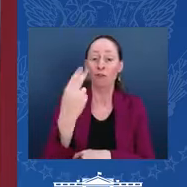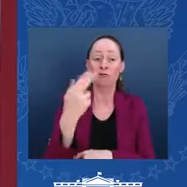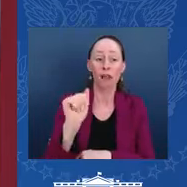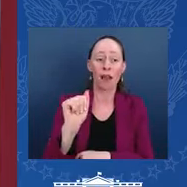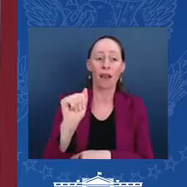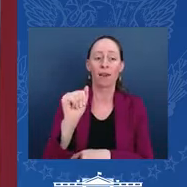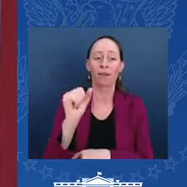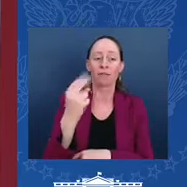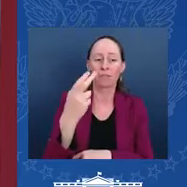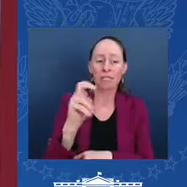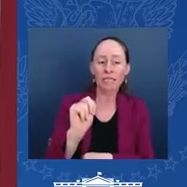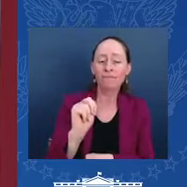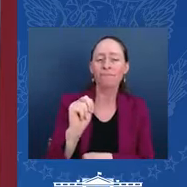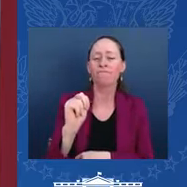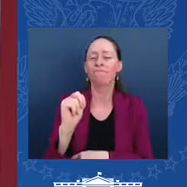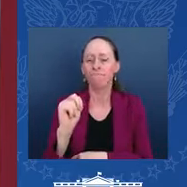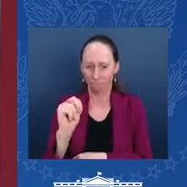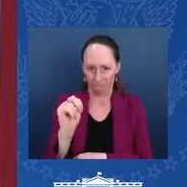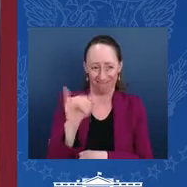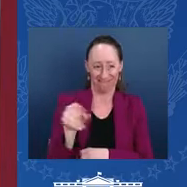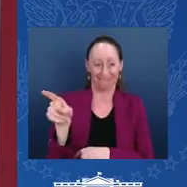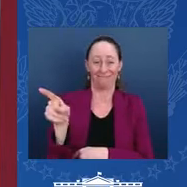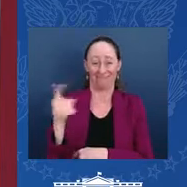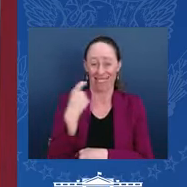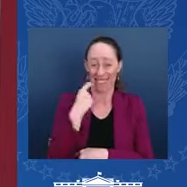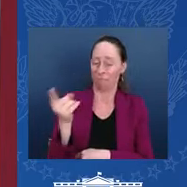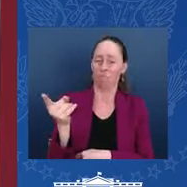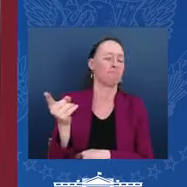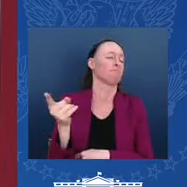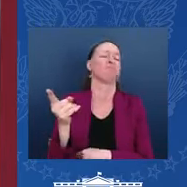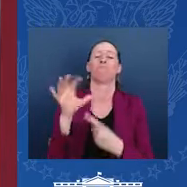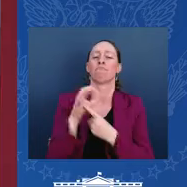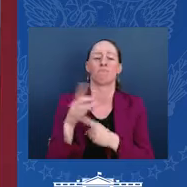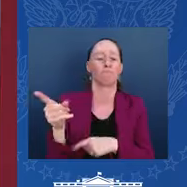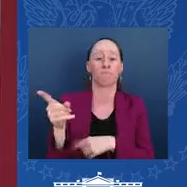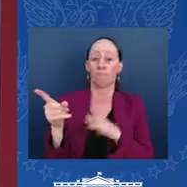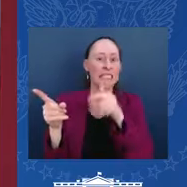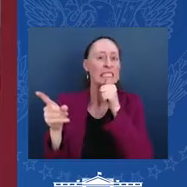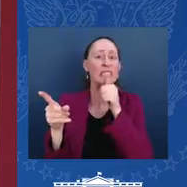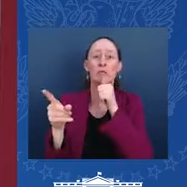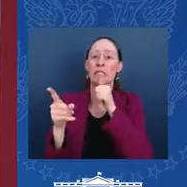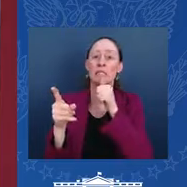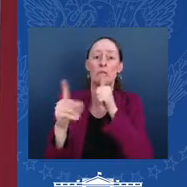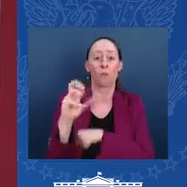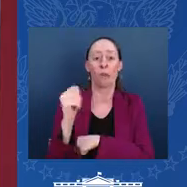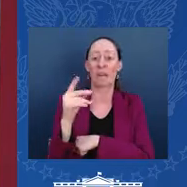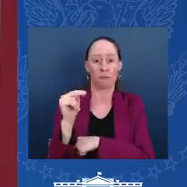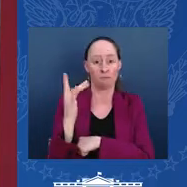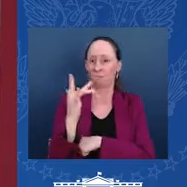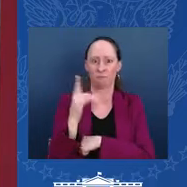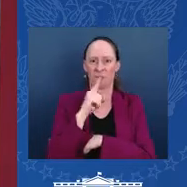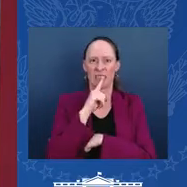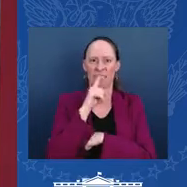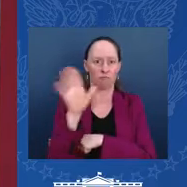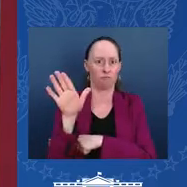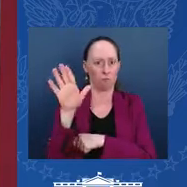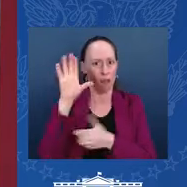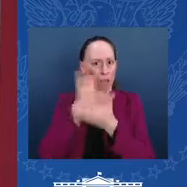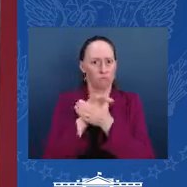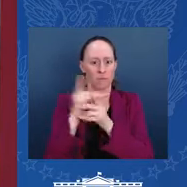you want in the foxhole, man? You want Billy in that foxhole with you, man. And Maggie Hassan, Representative Annie